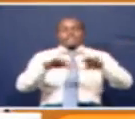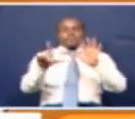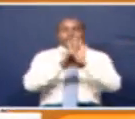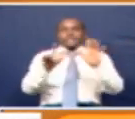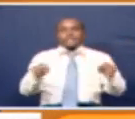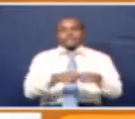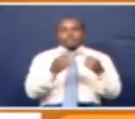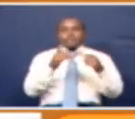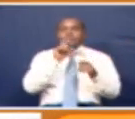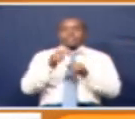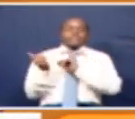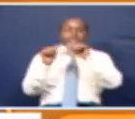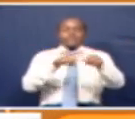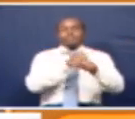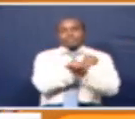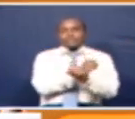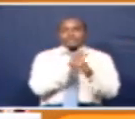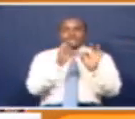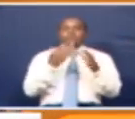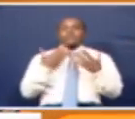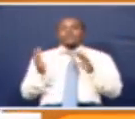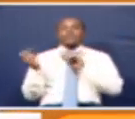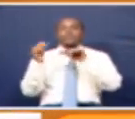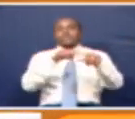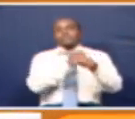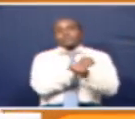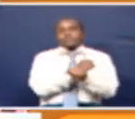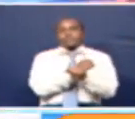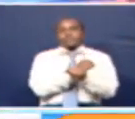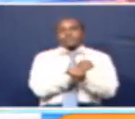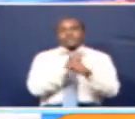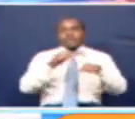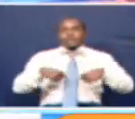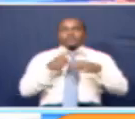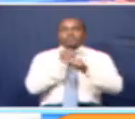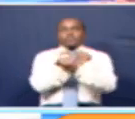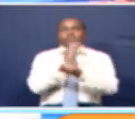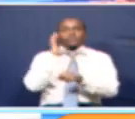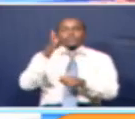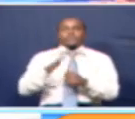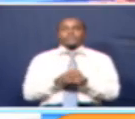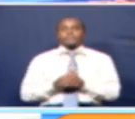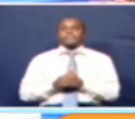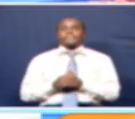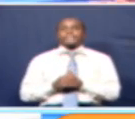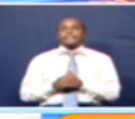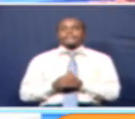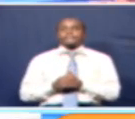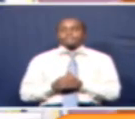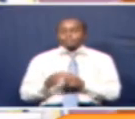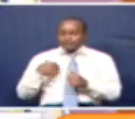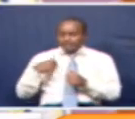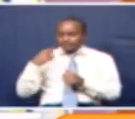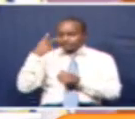and provide security. If they can't provide security, we'll try to provide it. Now, Hussein, two things. One,